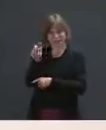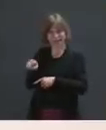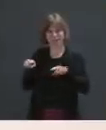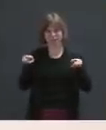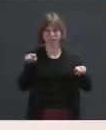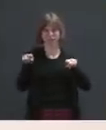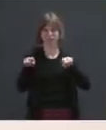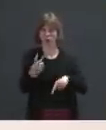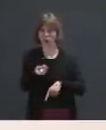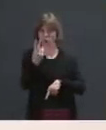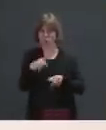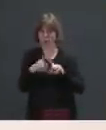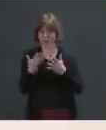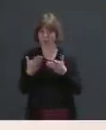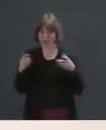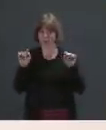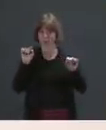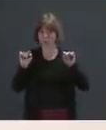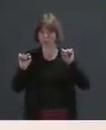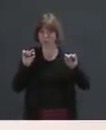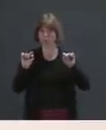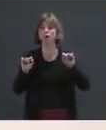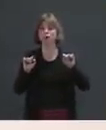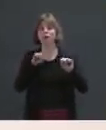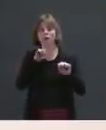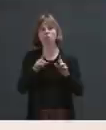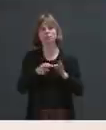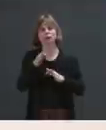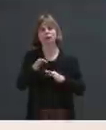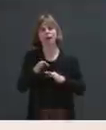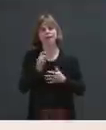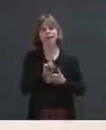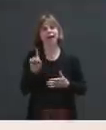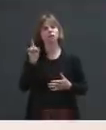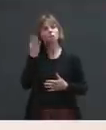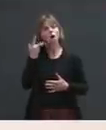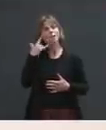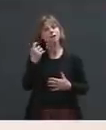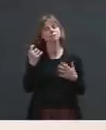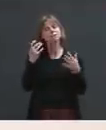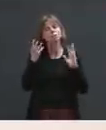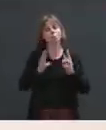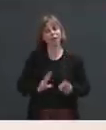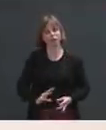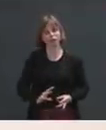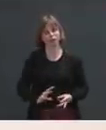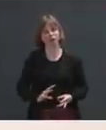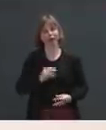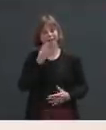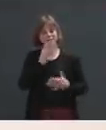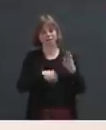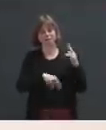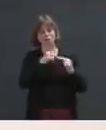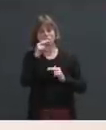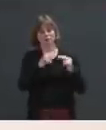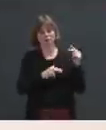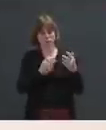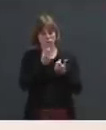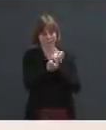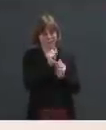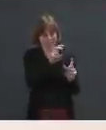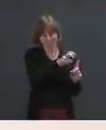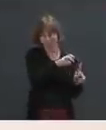different things. There were some delays last week because of weather and because some of these facilities to safely move these kids